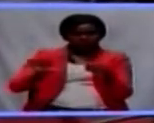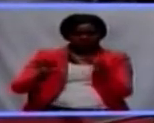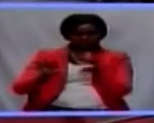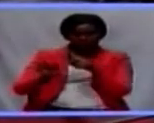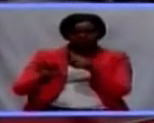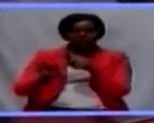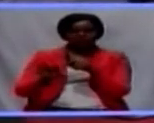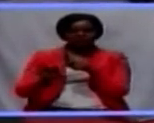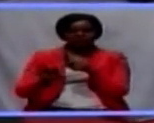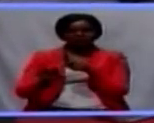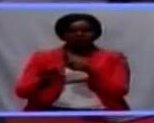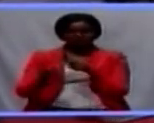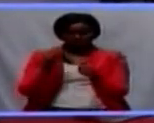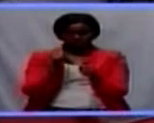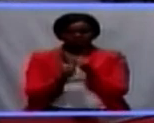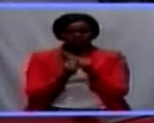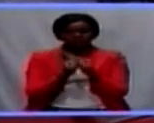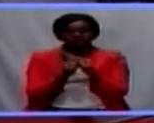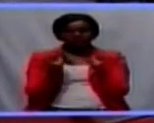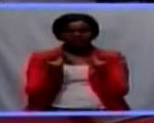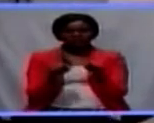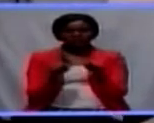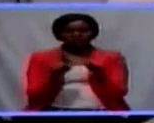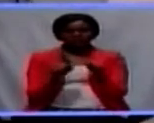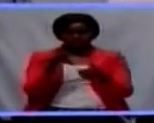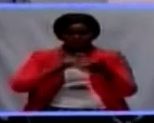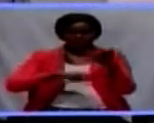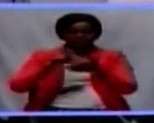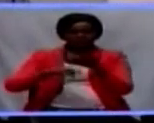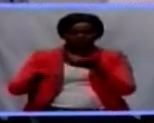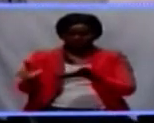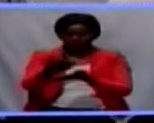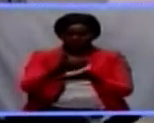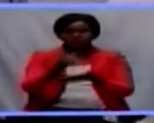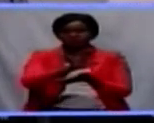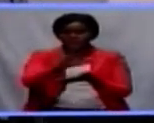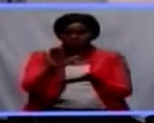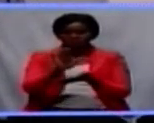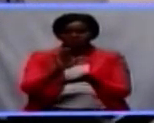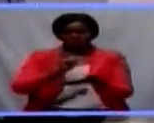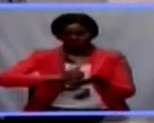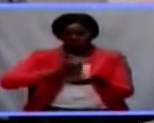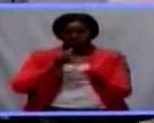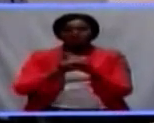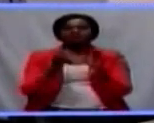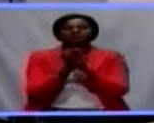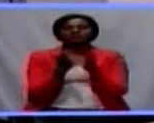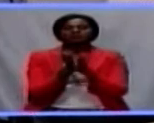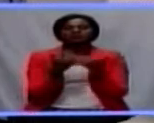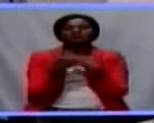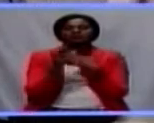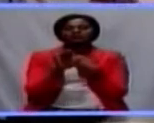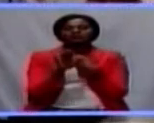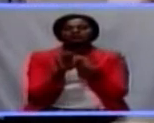which is, if you like, a captive tax base. It's there, it's captured, it's on our books, and